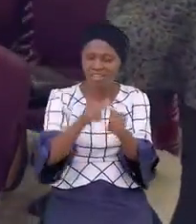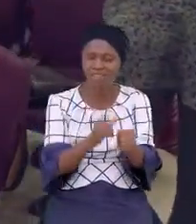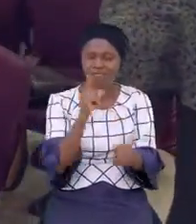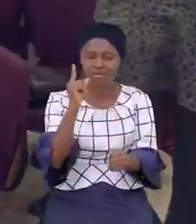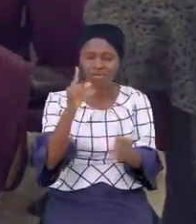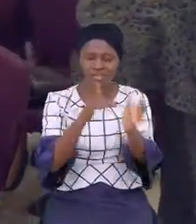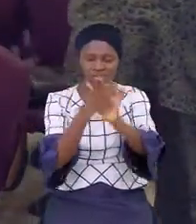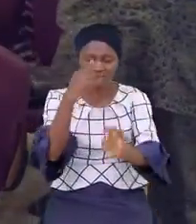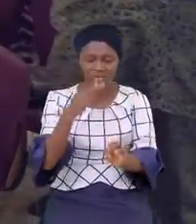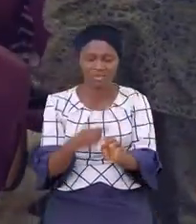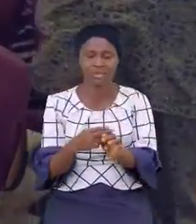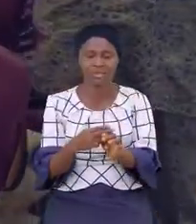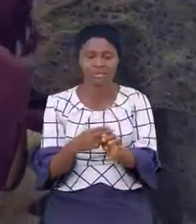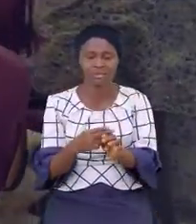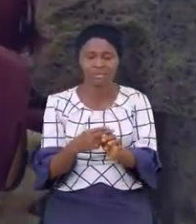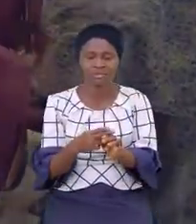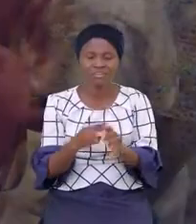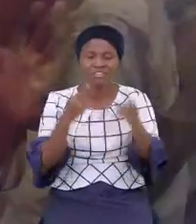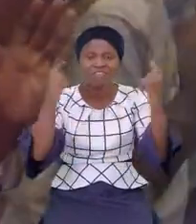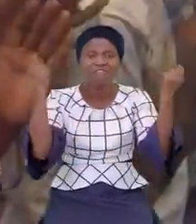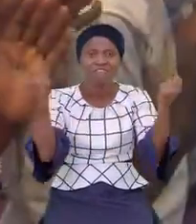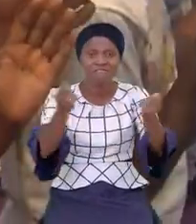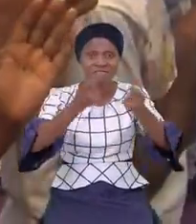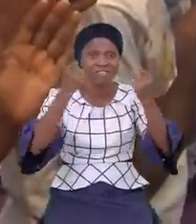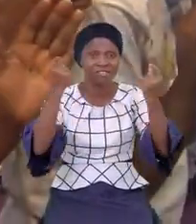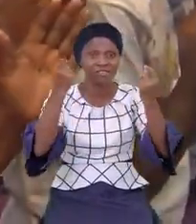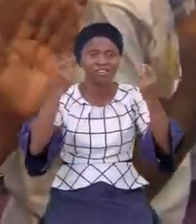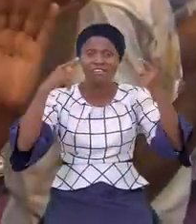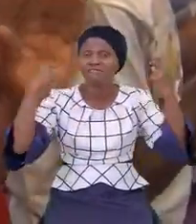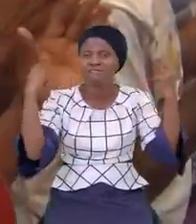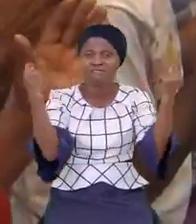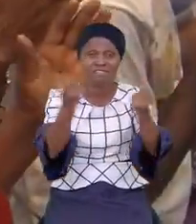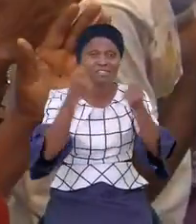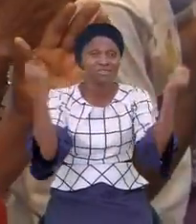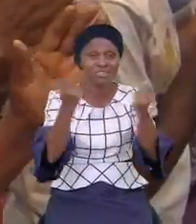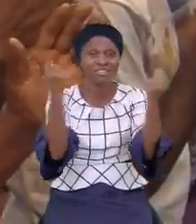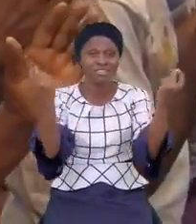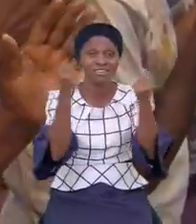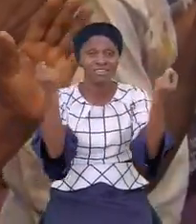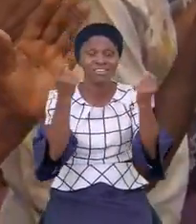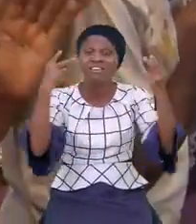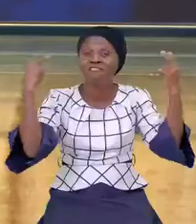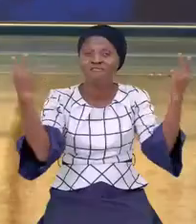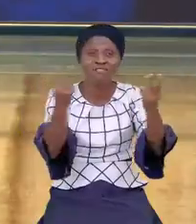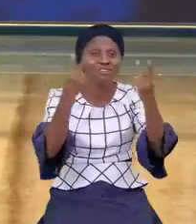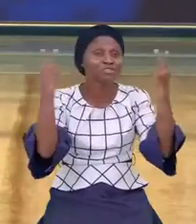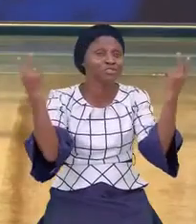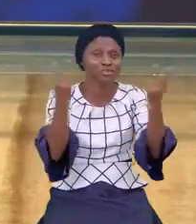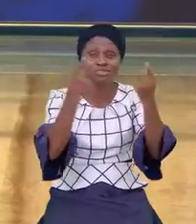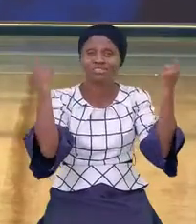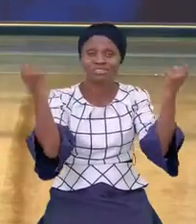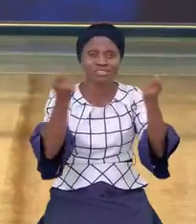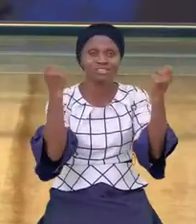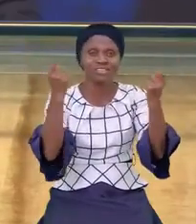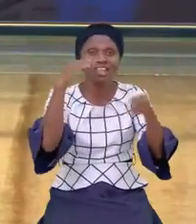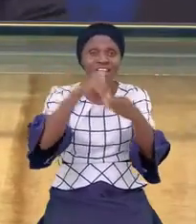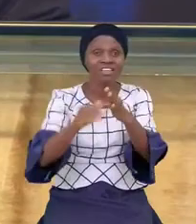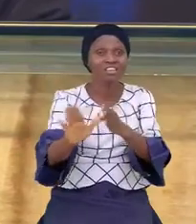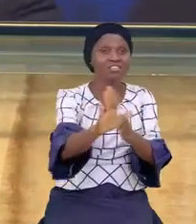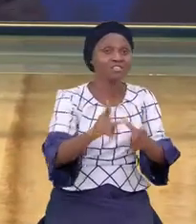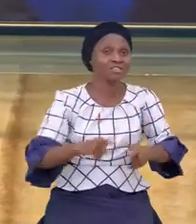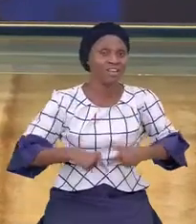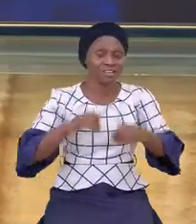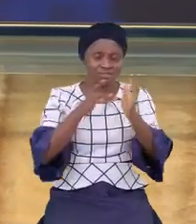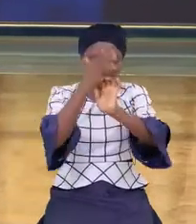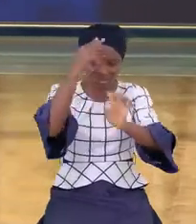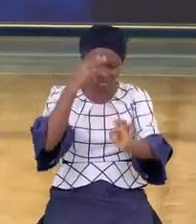everyone. Victory. Victory. Victory in your